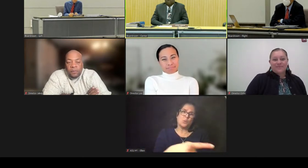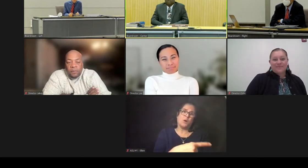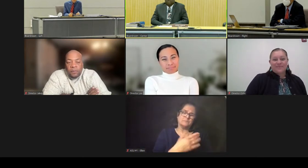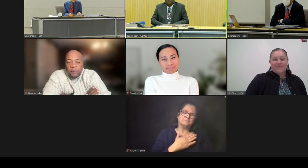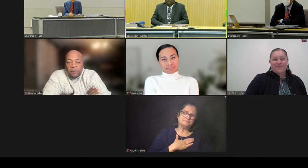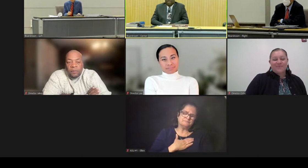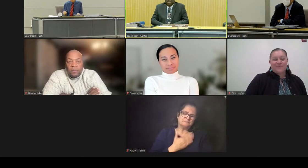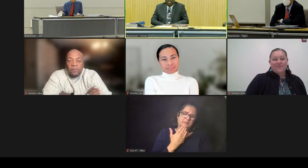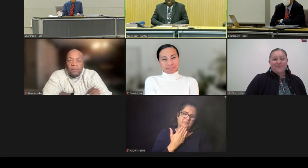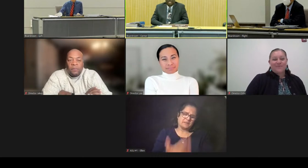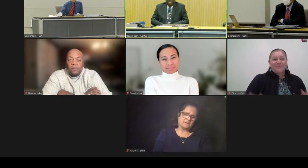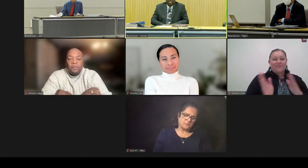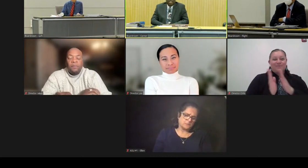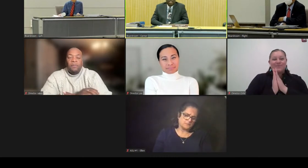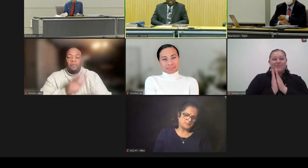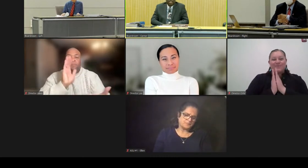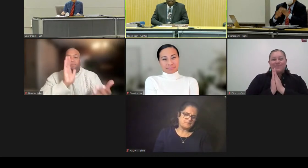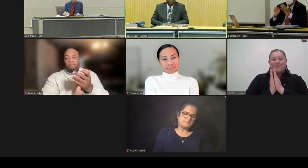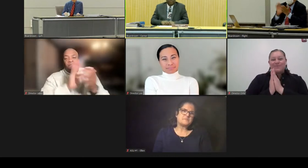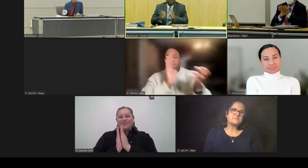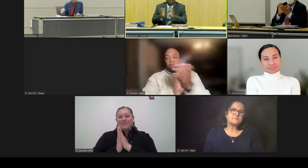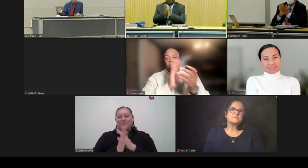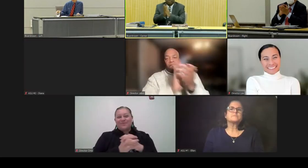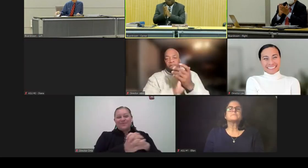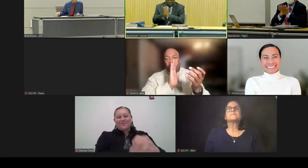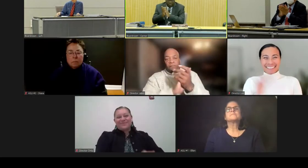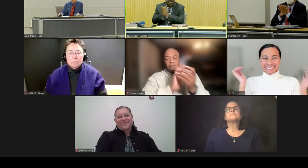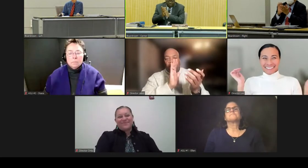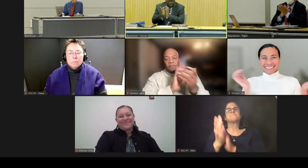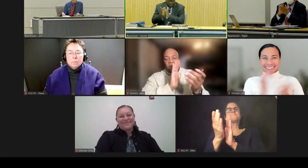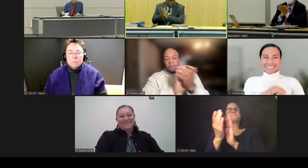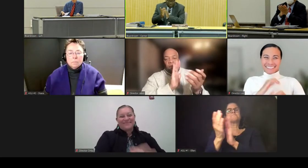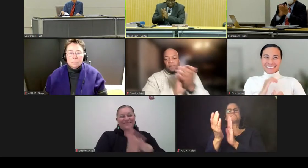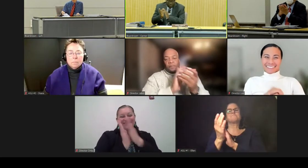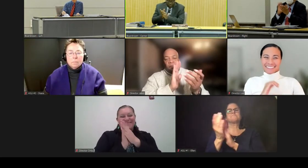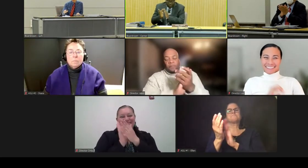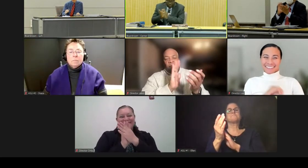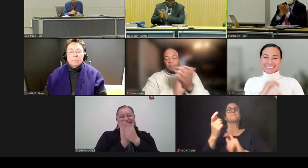you. Thank you. Thank you.